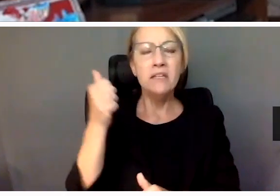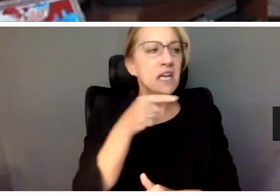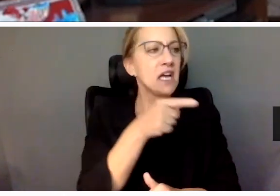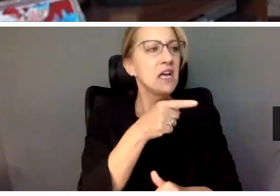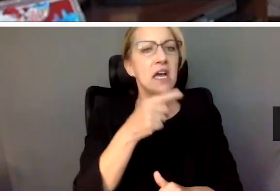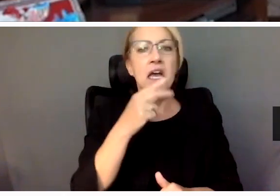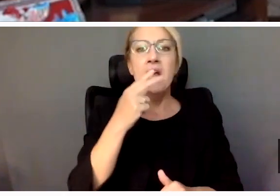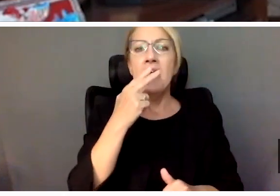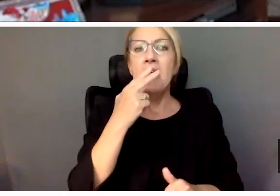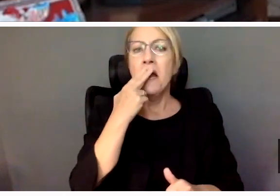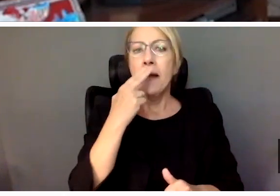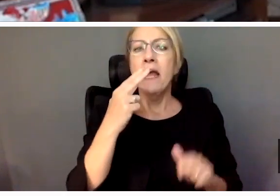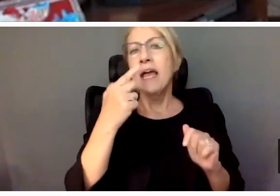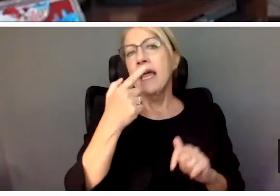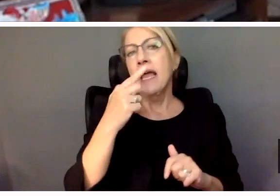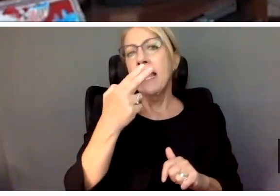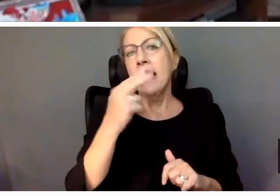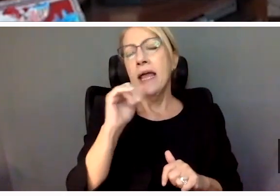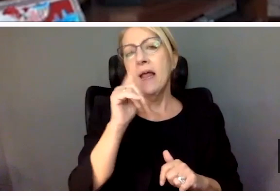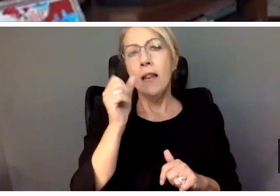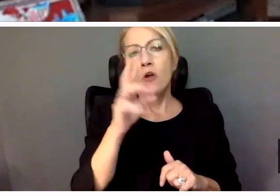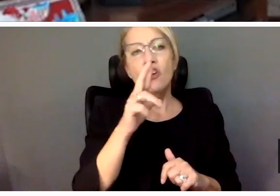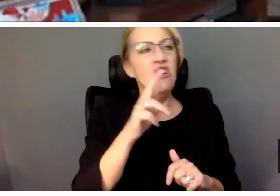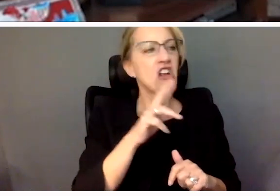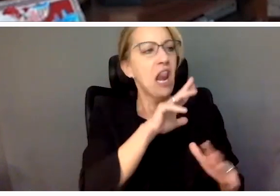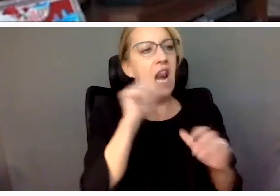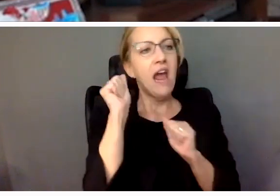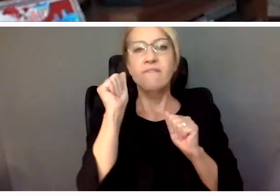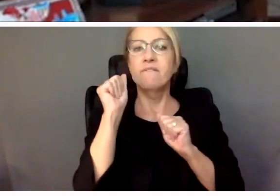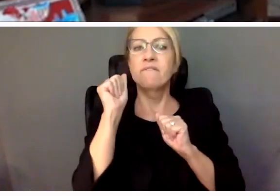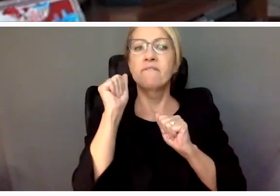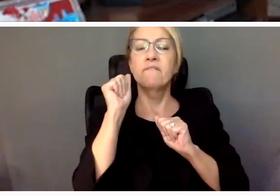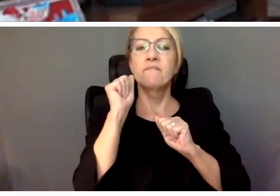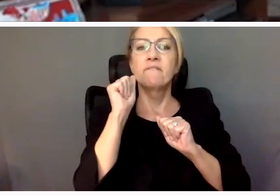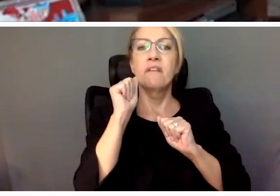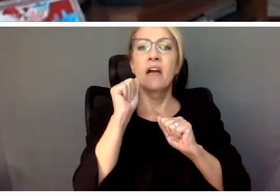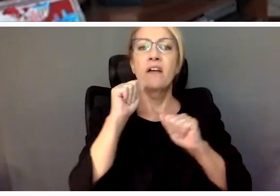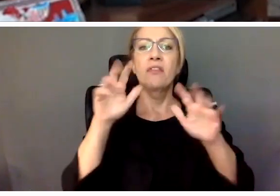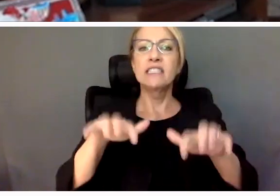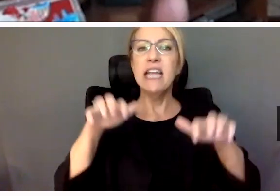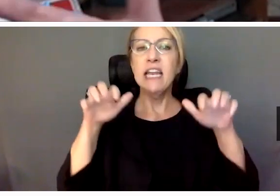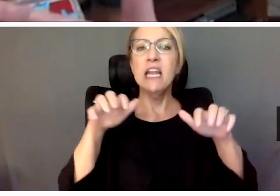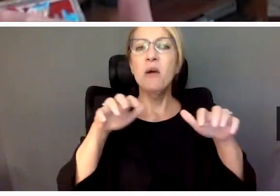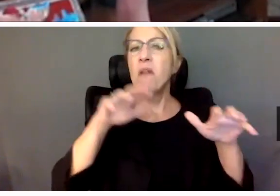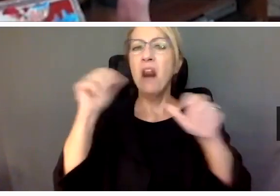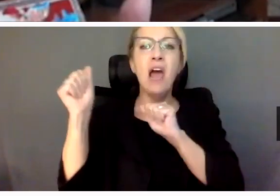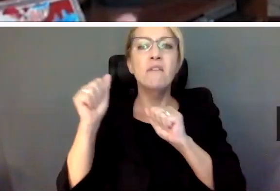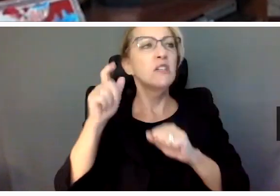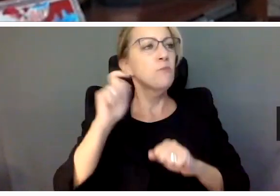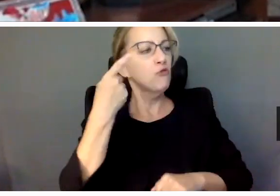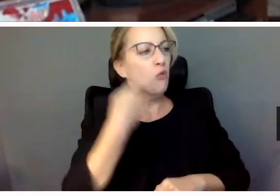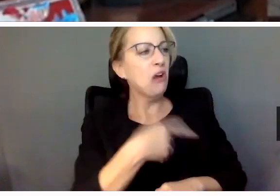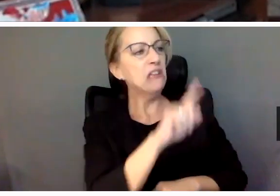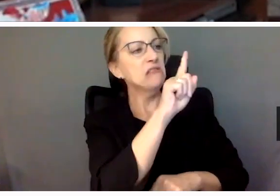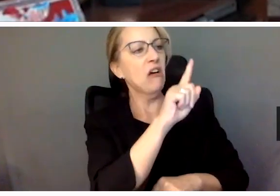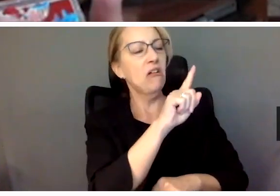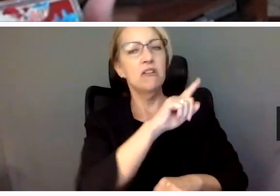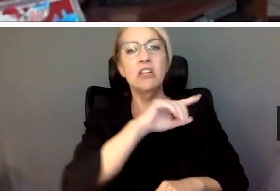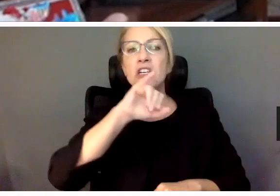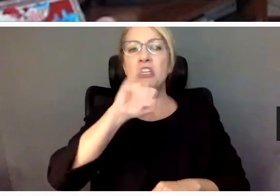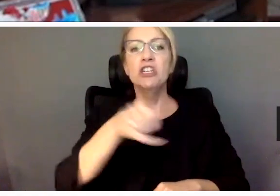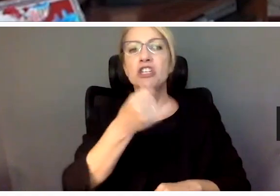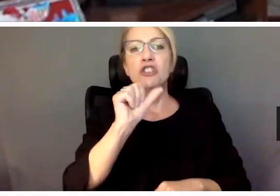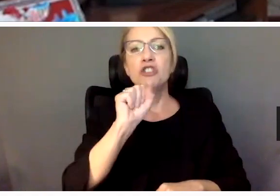was supposed to have been an insult to Jesse Owens. But my father said, but Jesse didn't pay